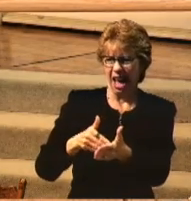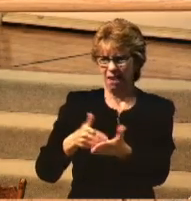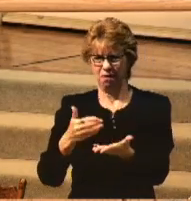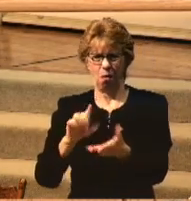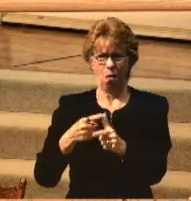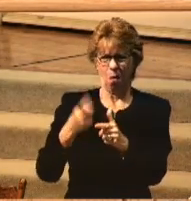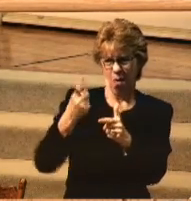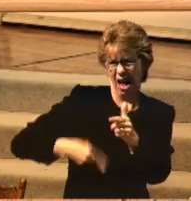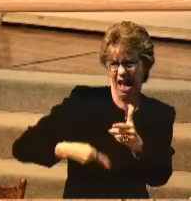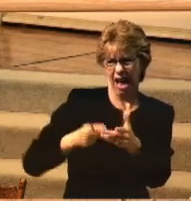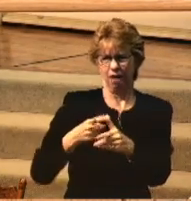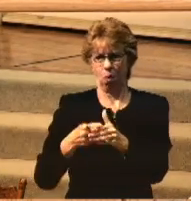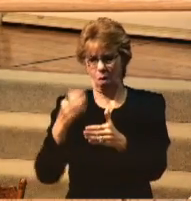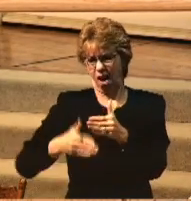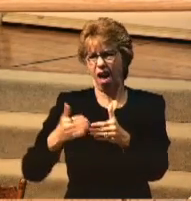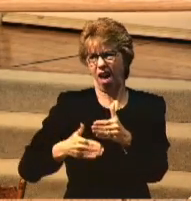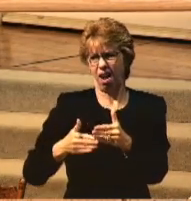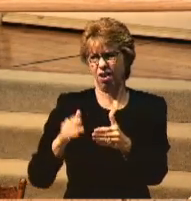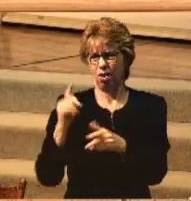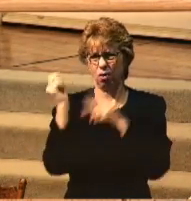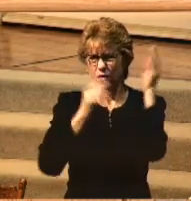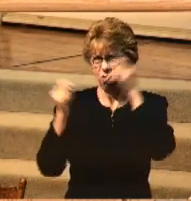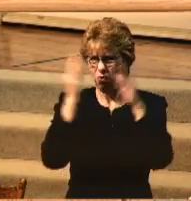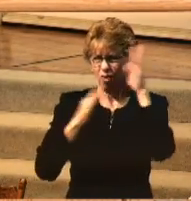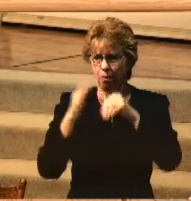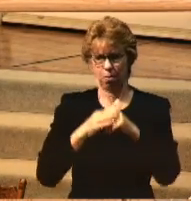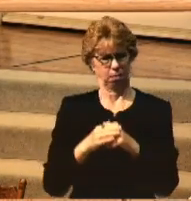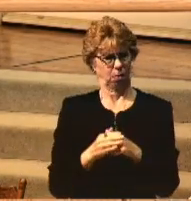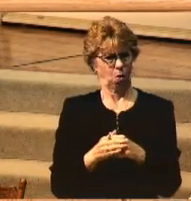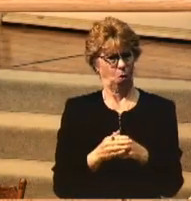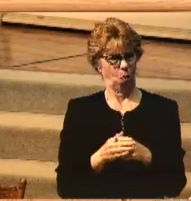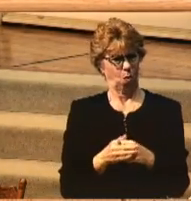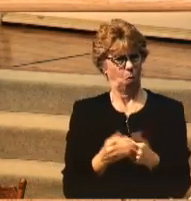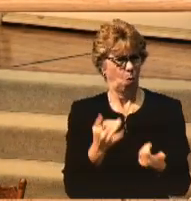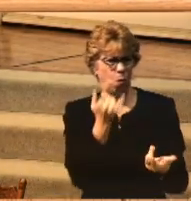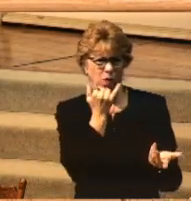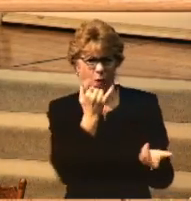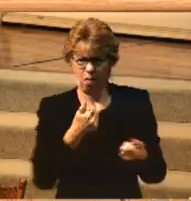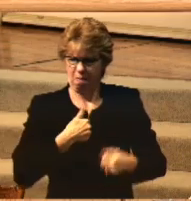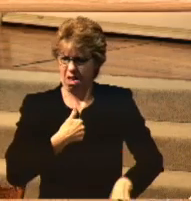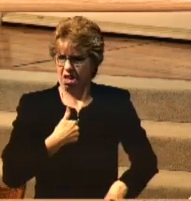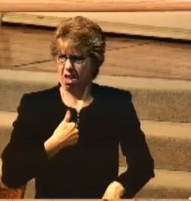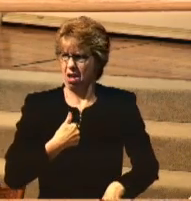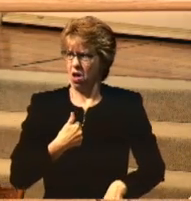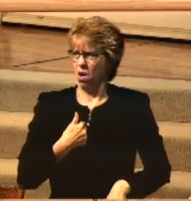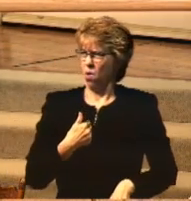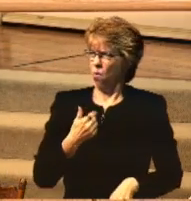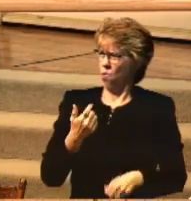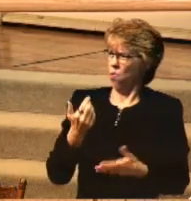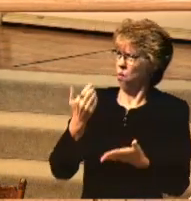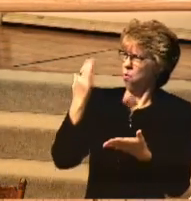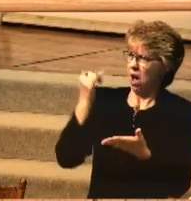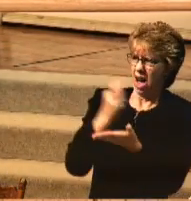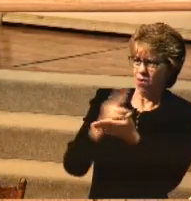tribulation, then what does that say about me? What does it say about the indwelling Holy Spirit in